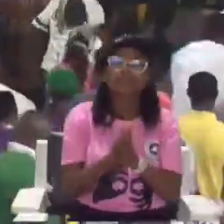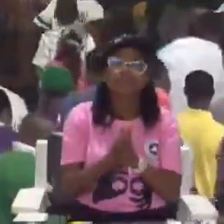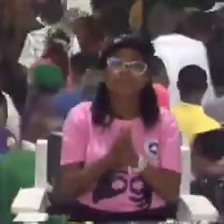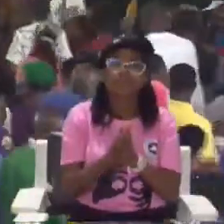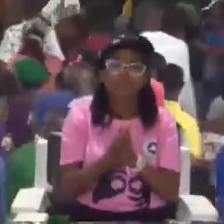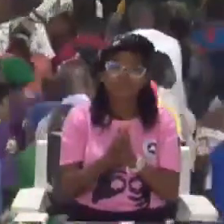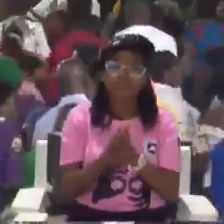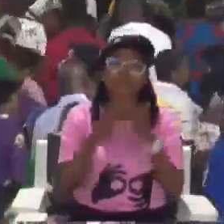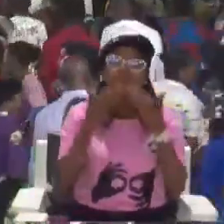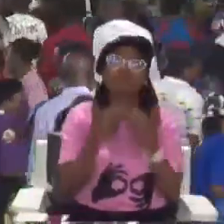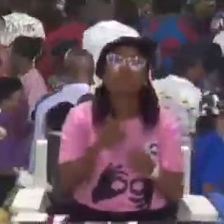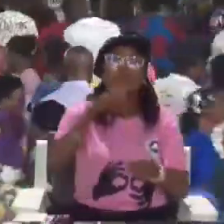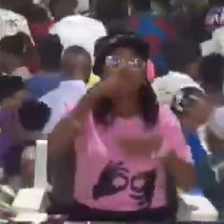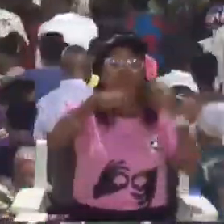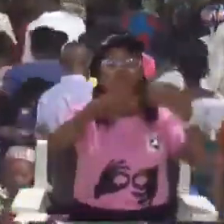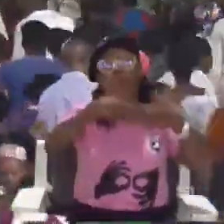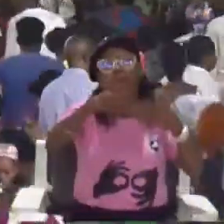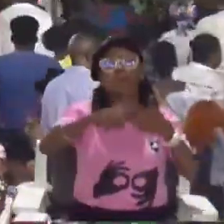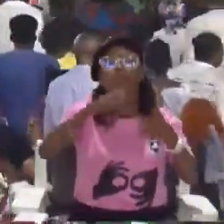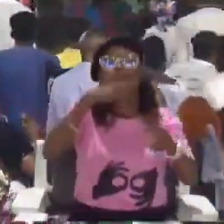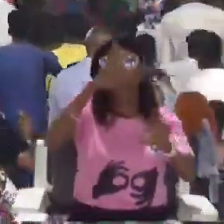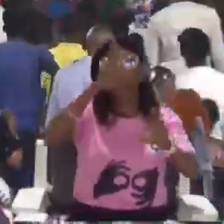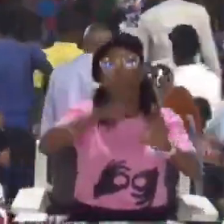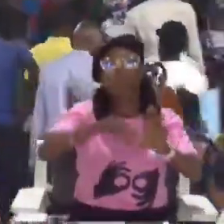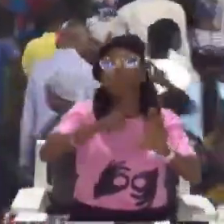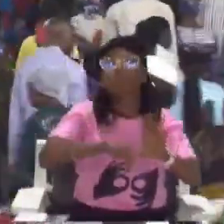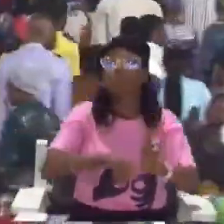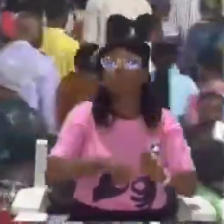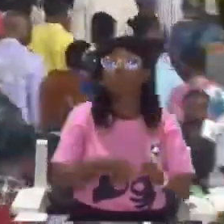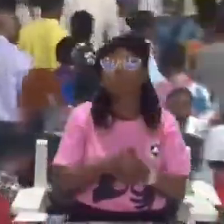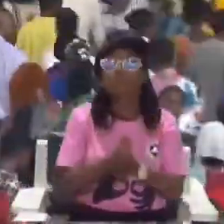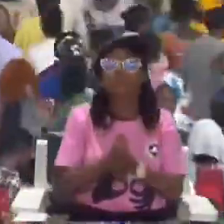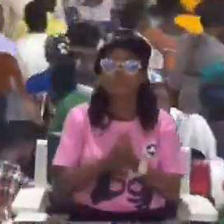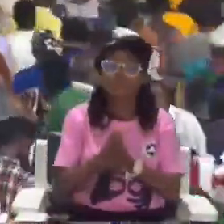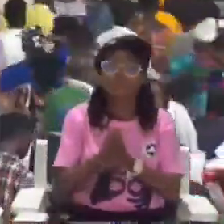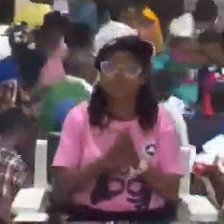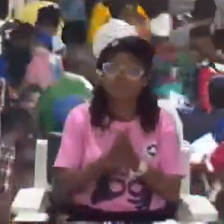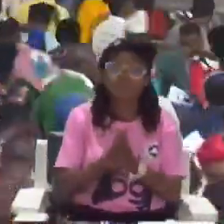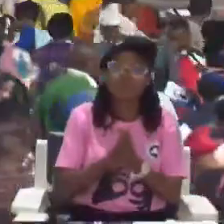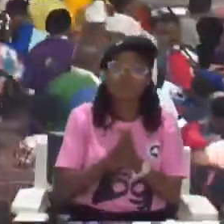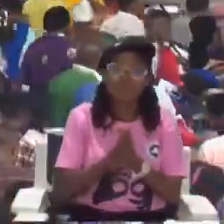And then you can go back to your seats.